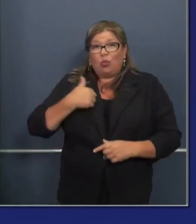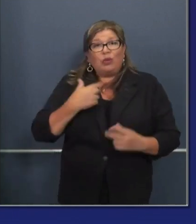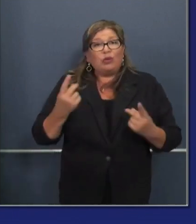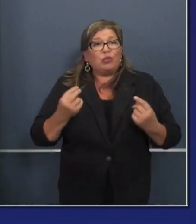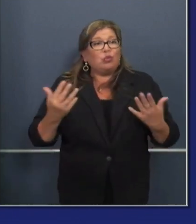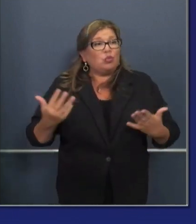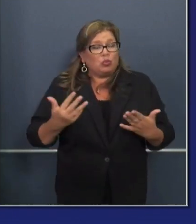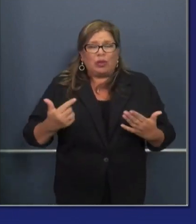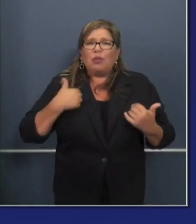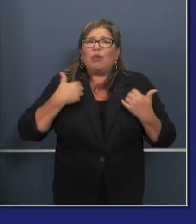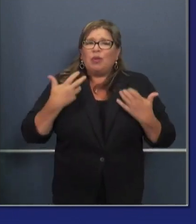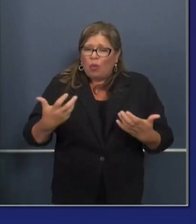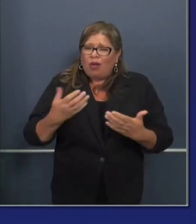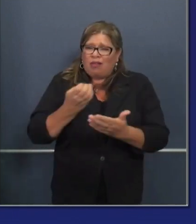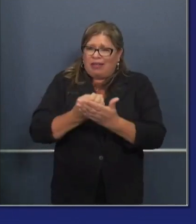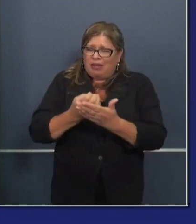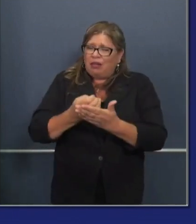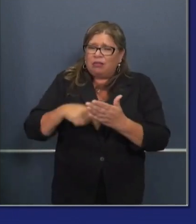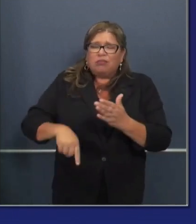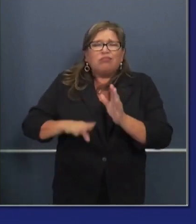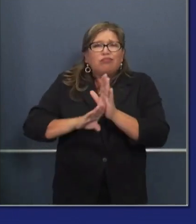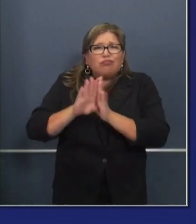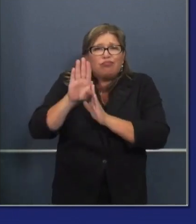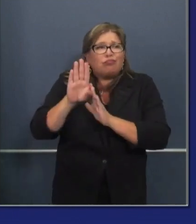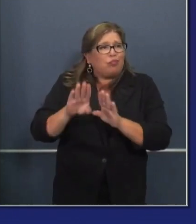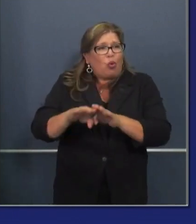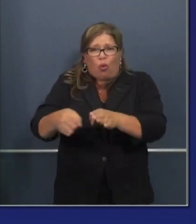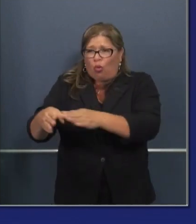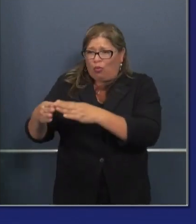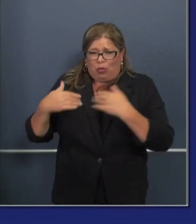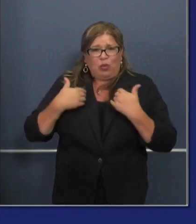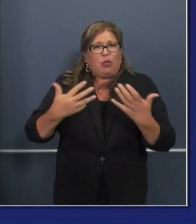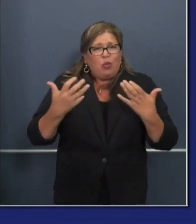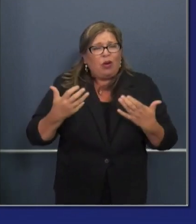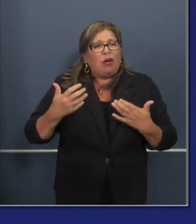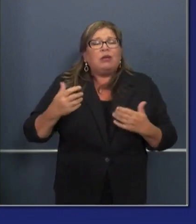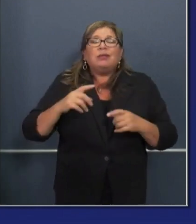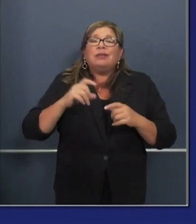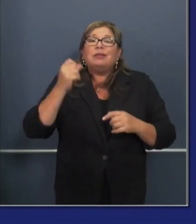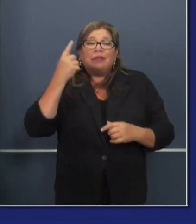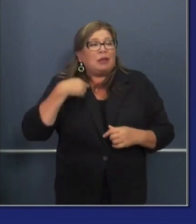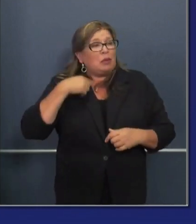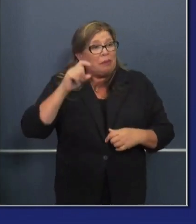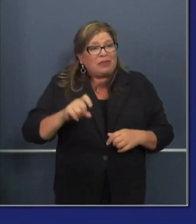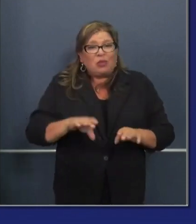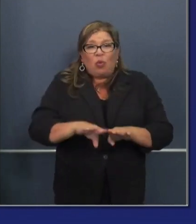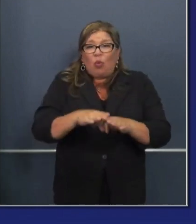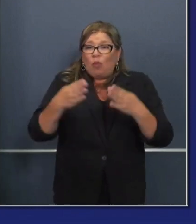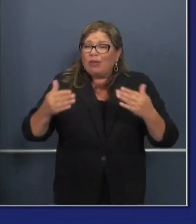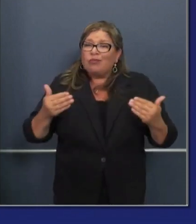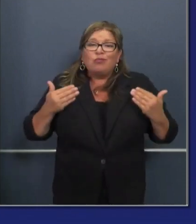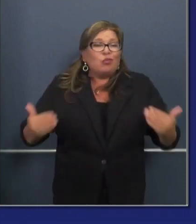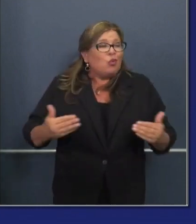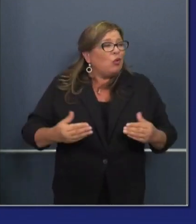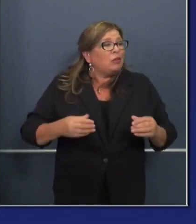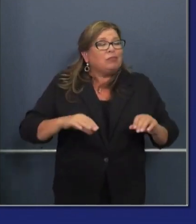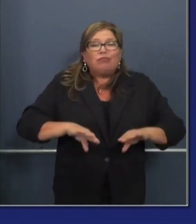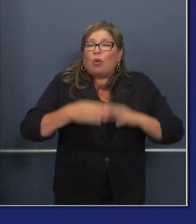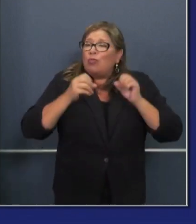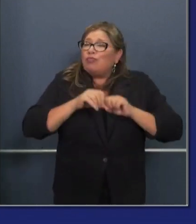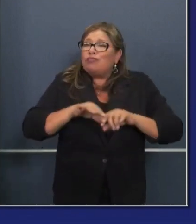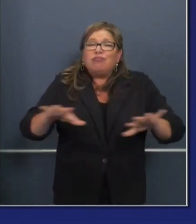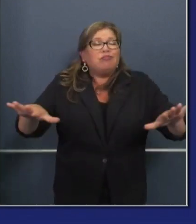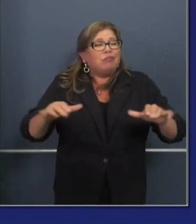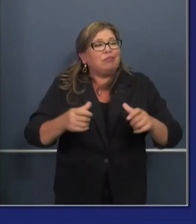to reopen the economy, but safely and responsibly. And it's incumbent upon all of us to really take heed